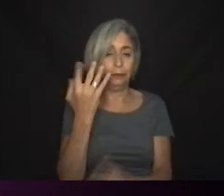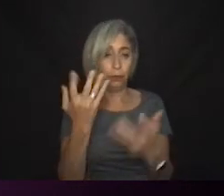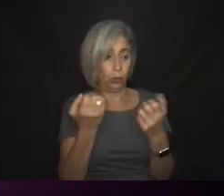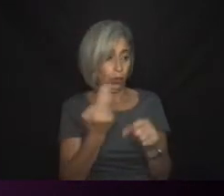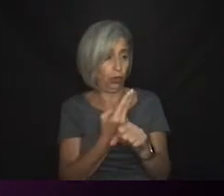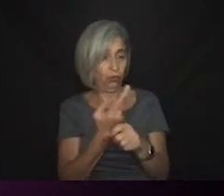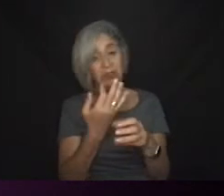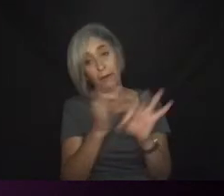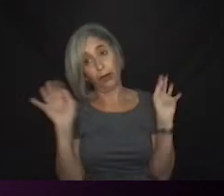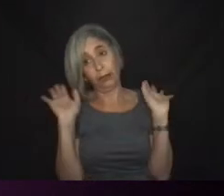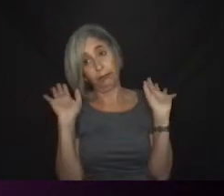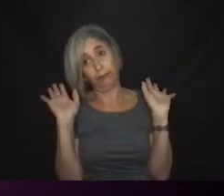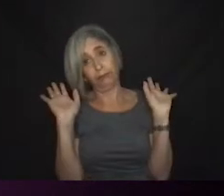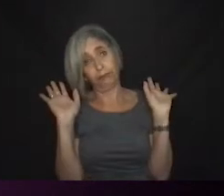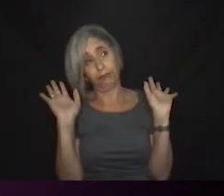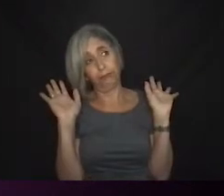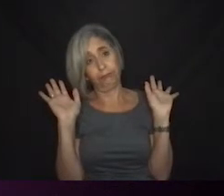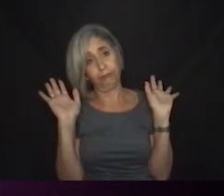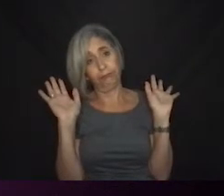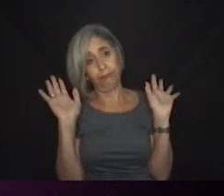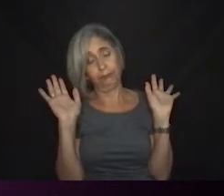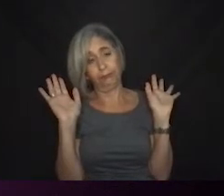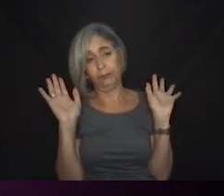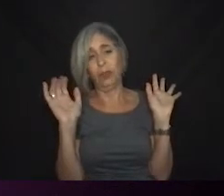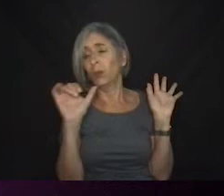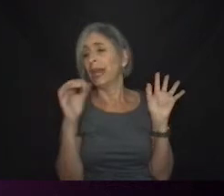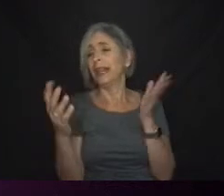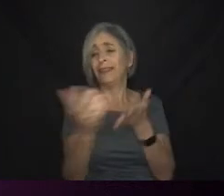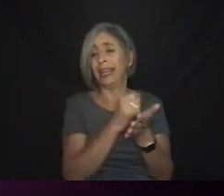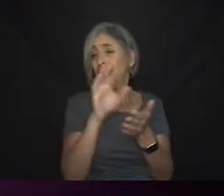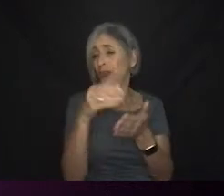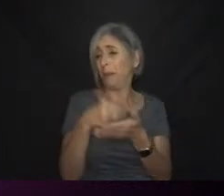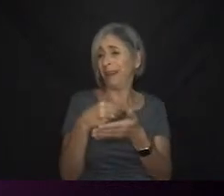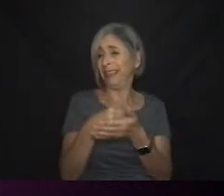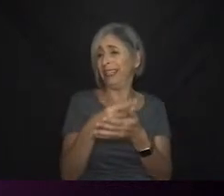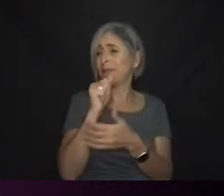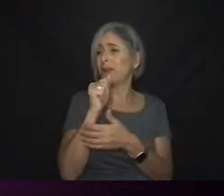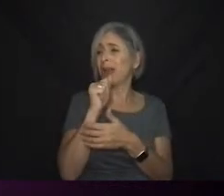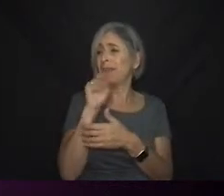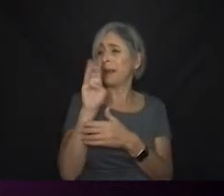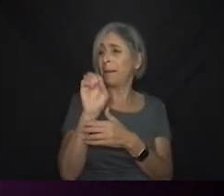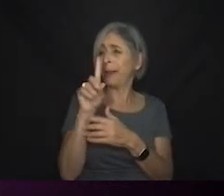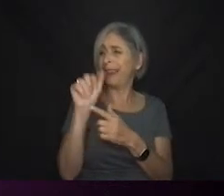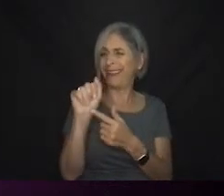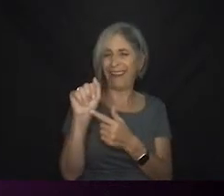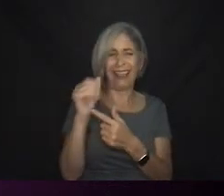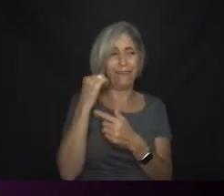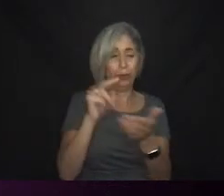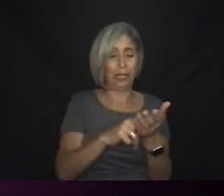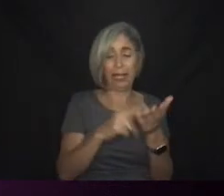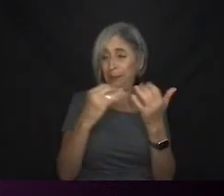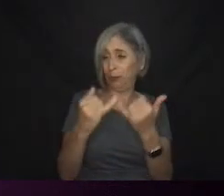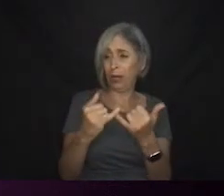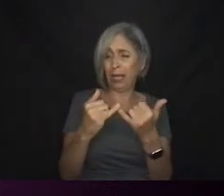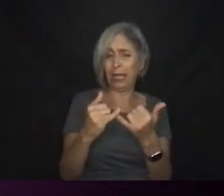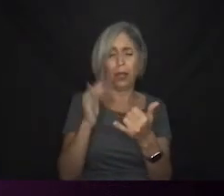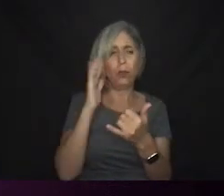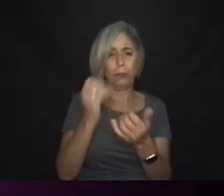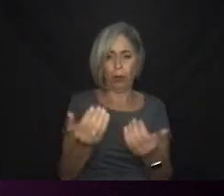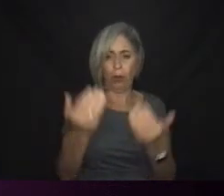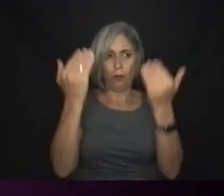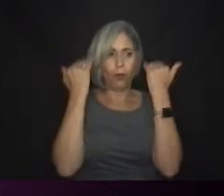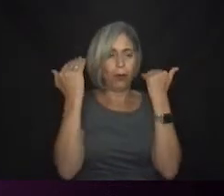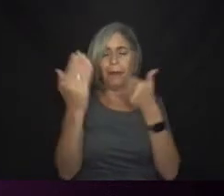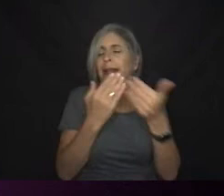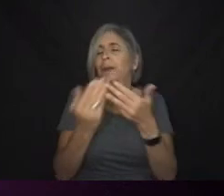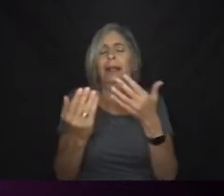free. We don't even have money to gain from this at this point in time. It's a private beta too. So if you go sign up today, we'll be overwhelmed